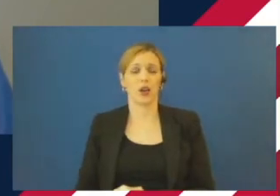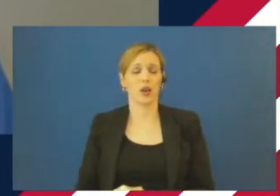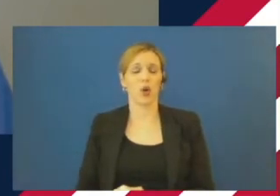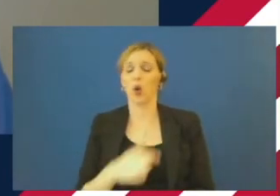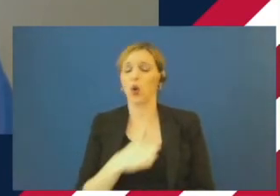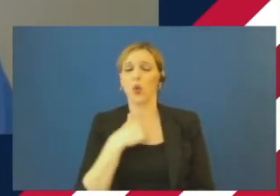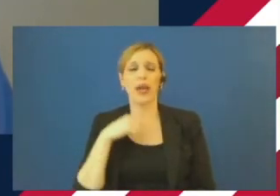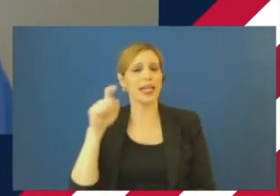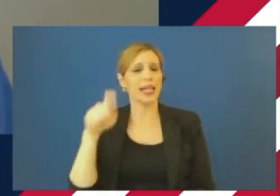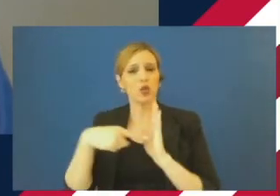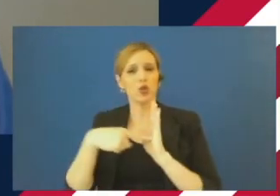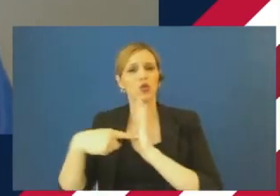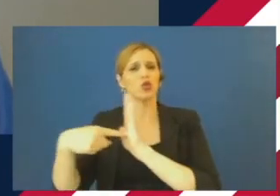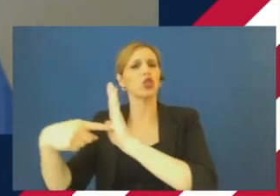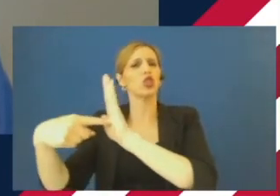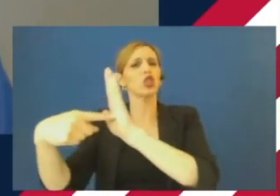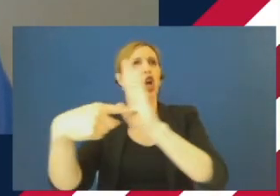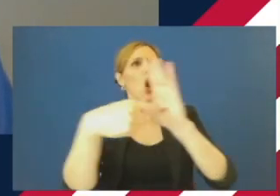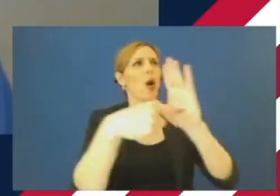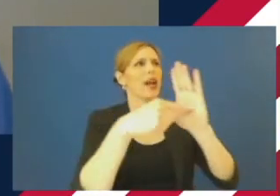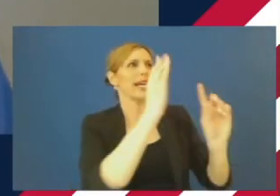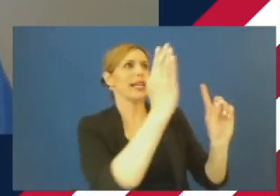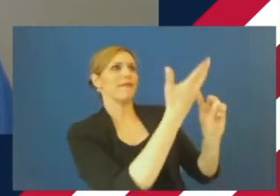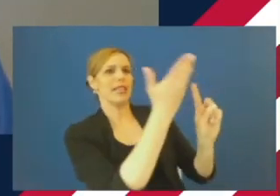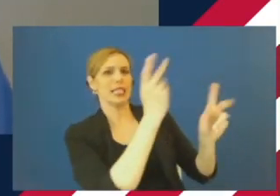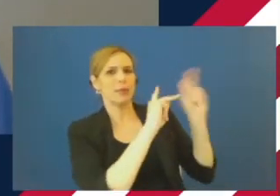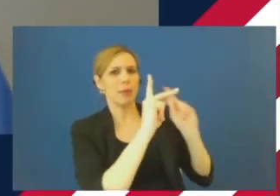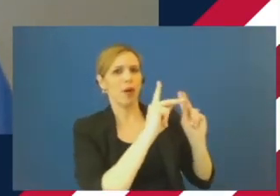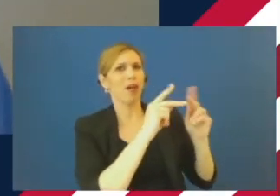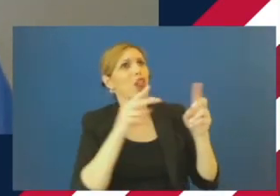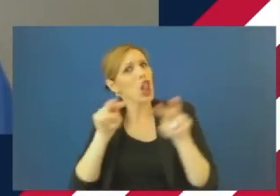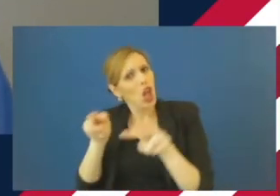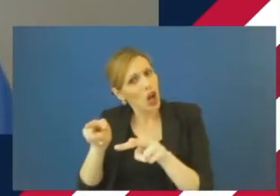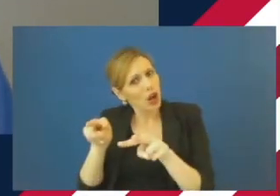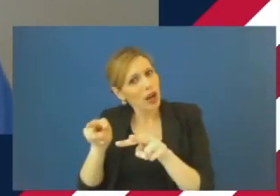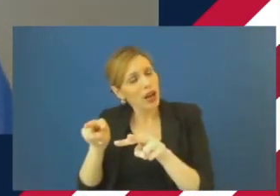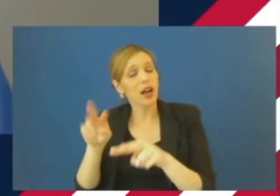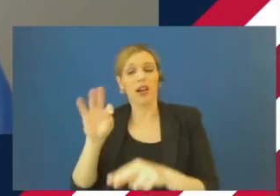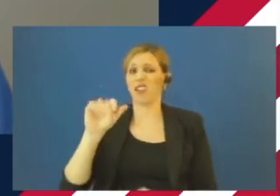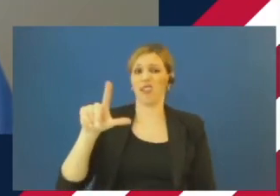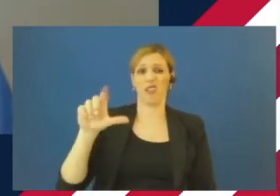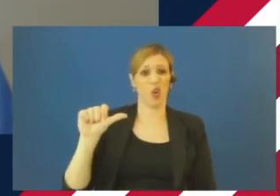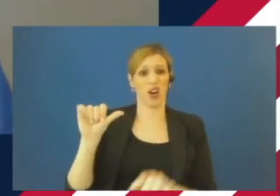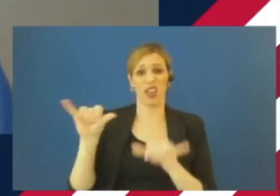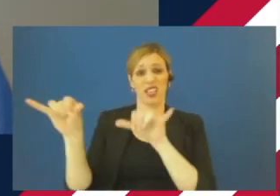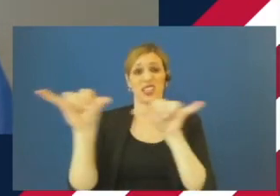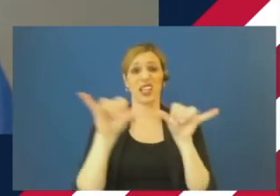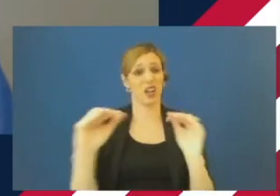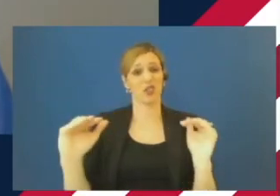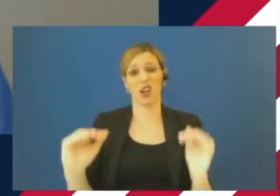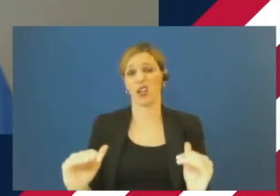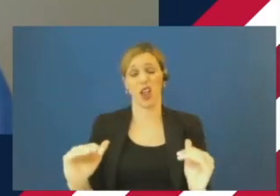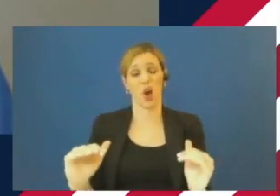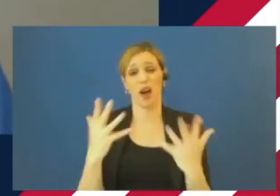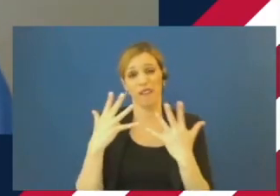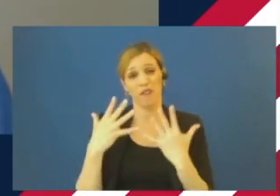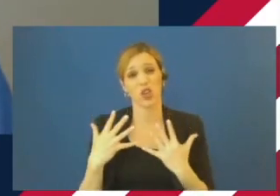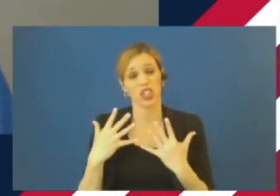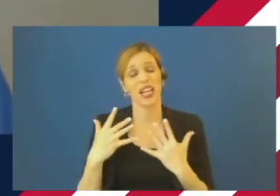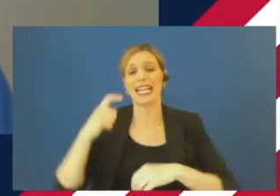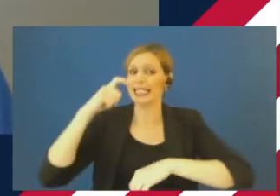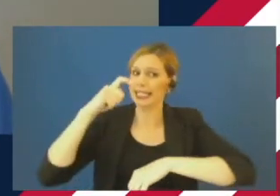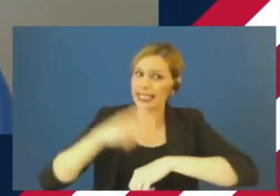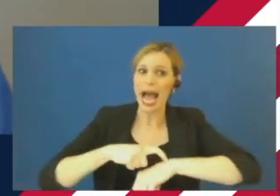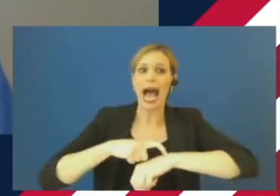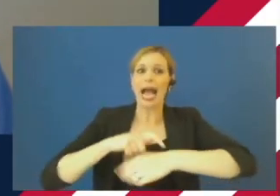messaging that fits. And for Florida, yes, the bar is low. Just being able to to say climate change makes them a